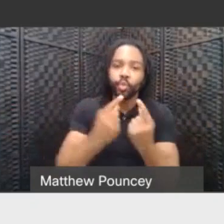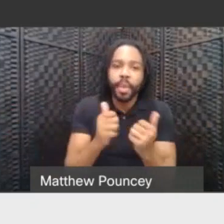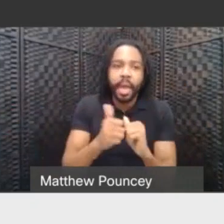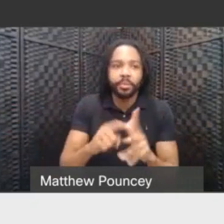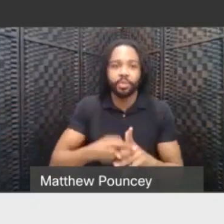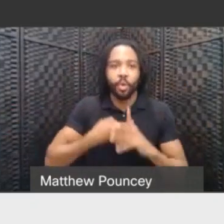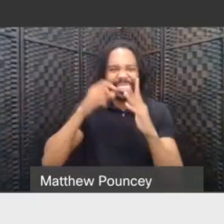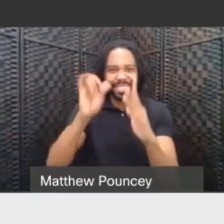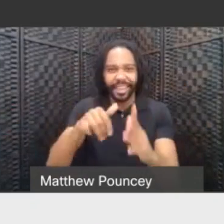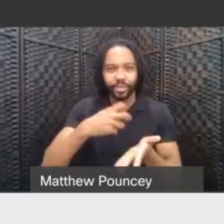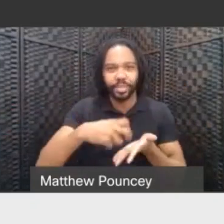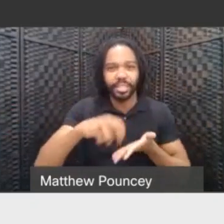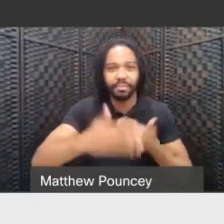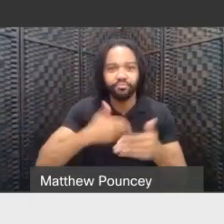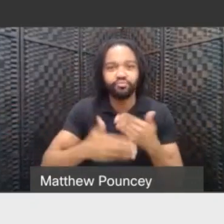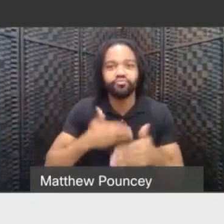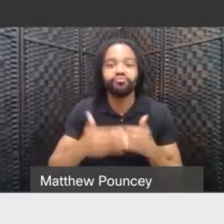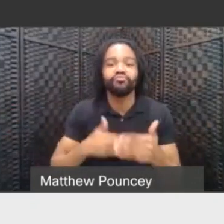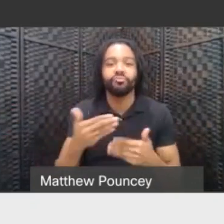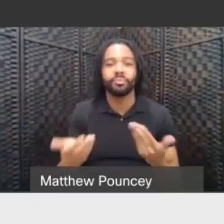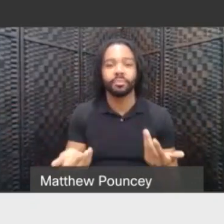that transition